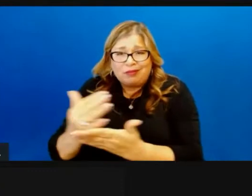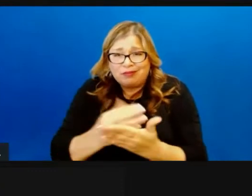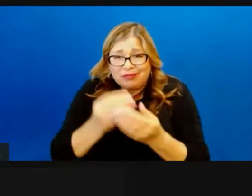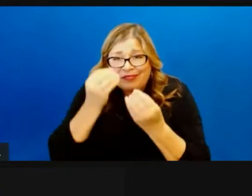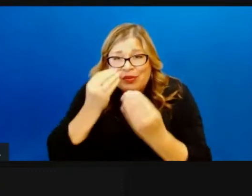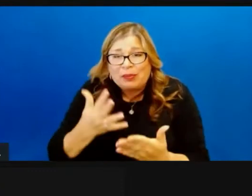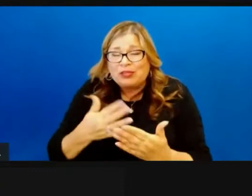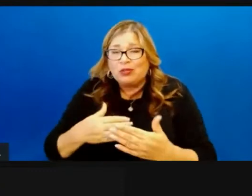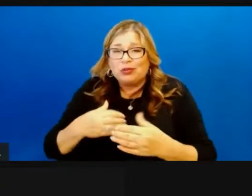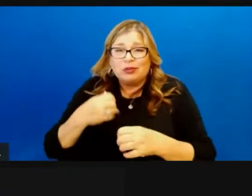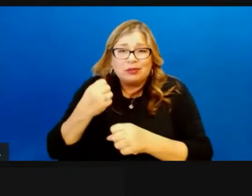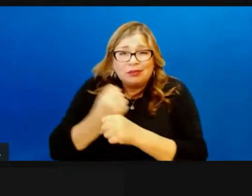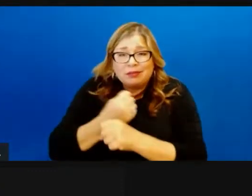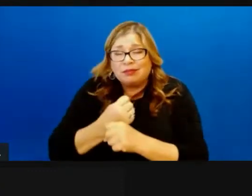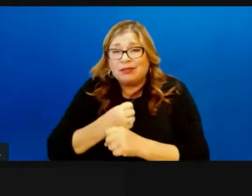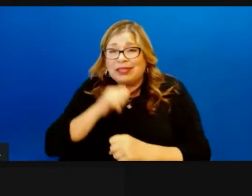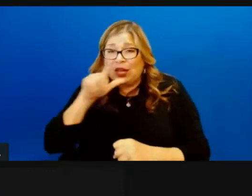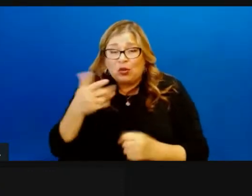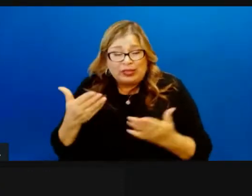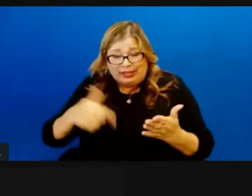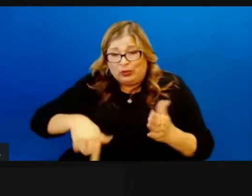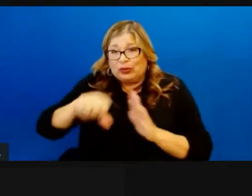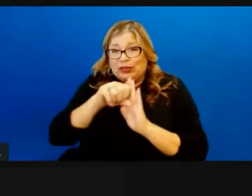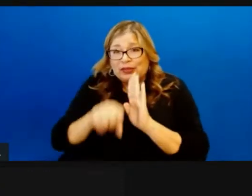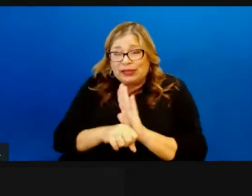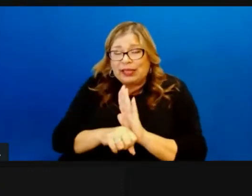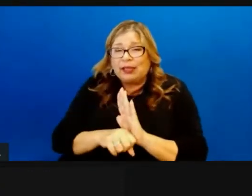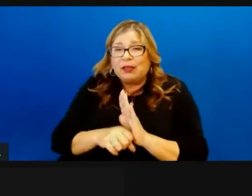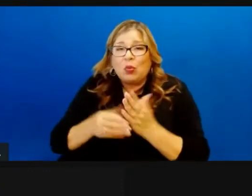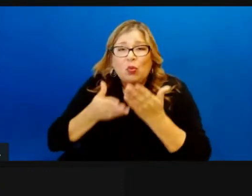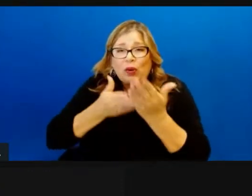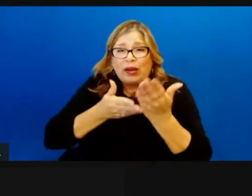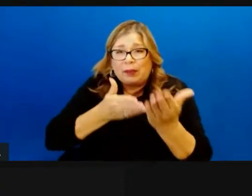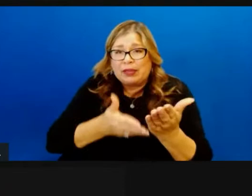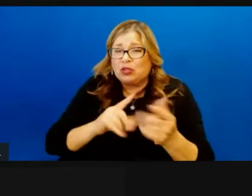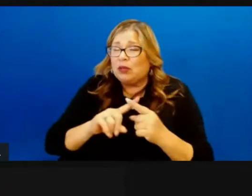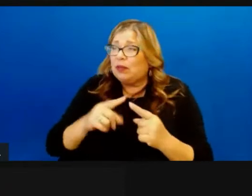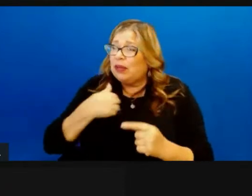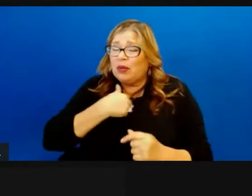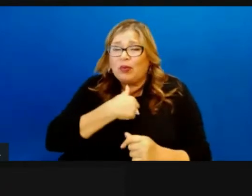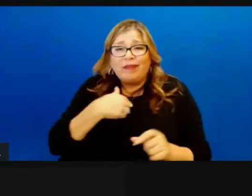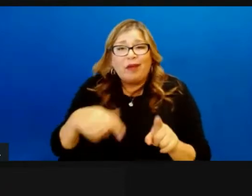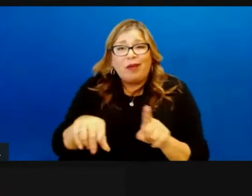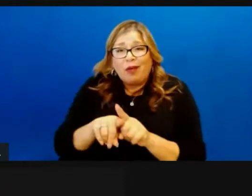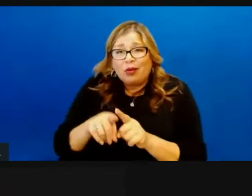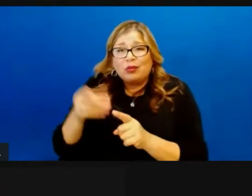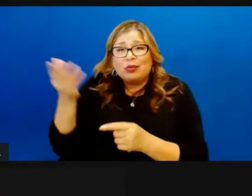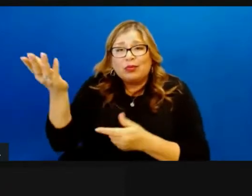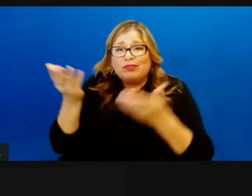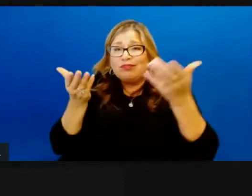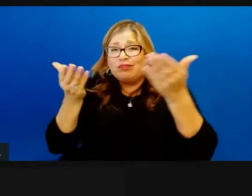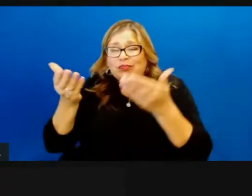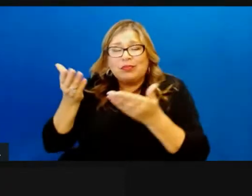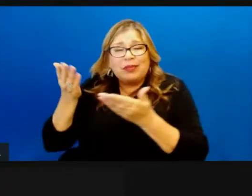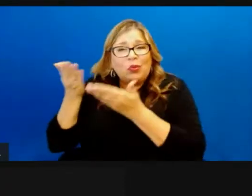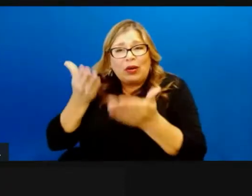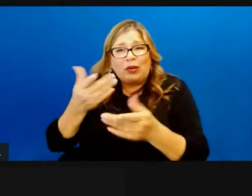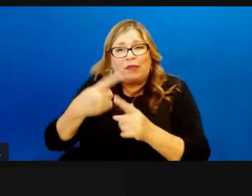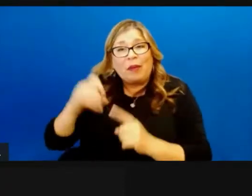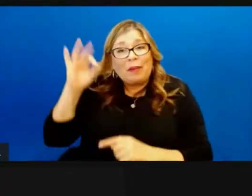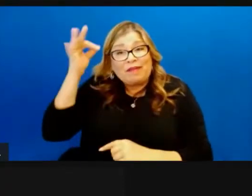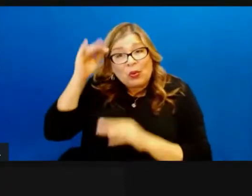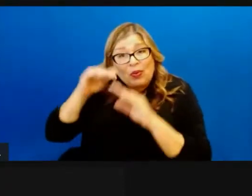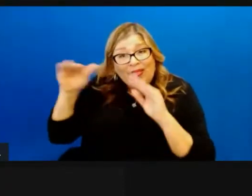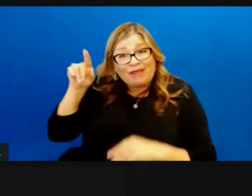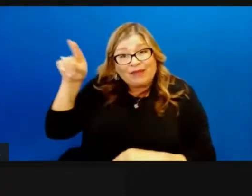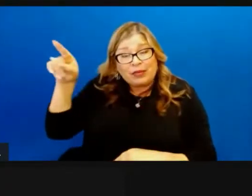at the state level, but taking into account recommendations at the federal level. The CDC still recommends masks in